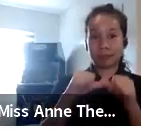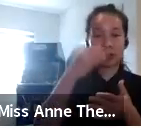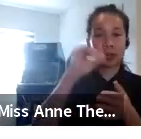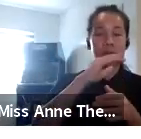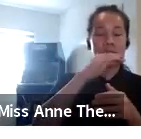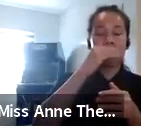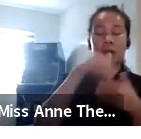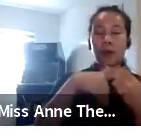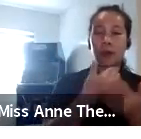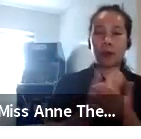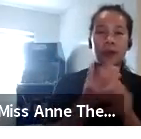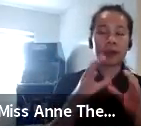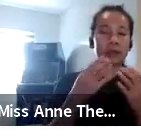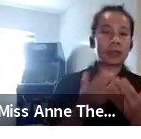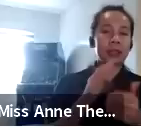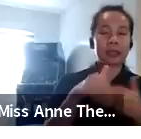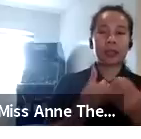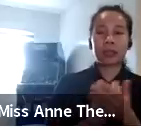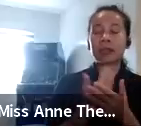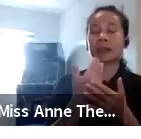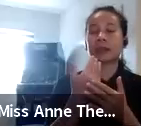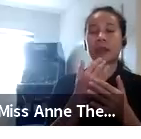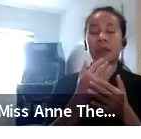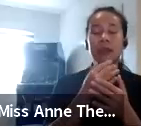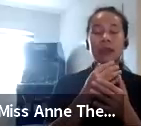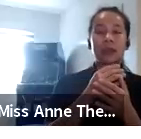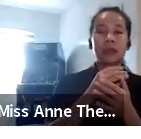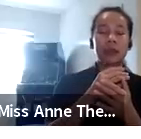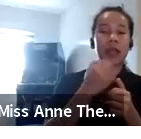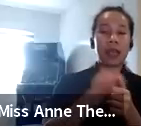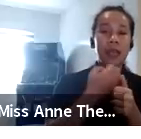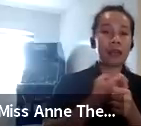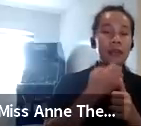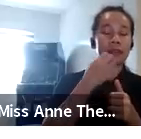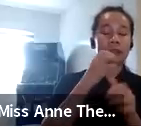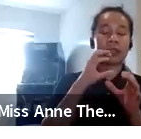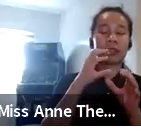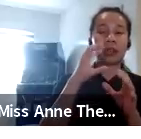every semester, every year is different. You know,